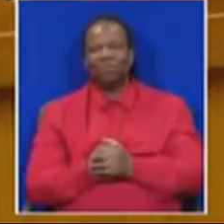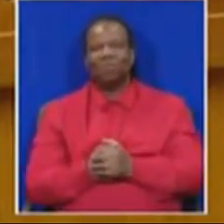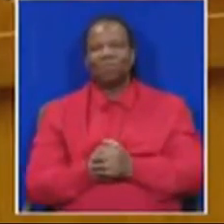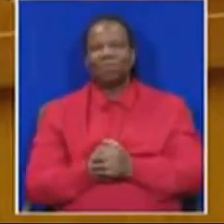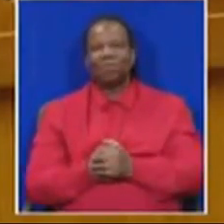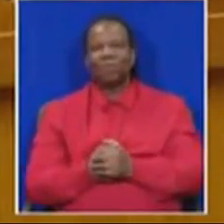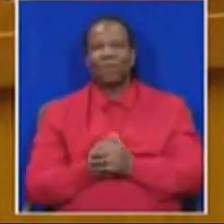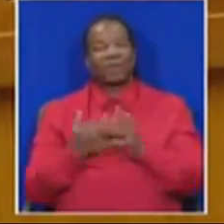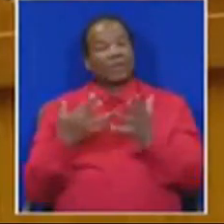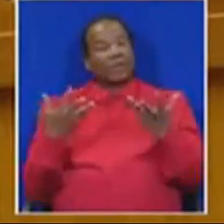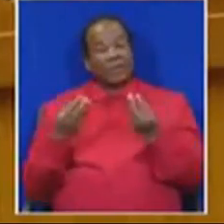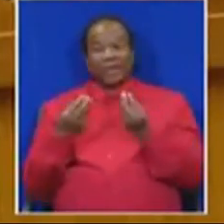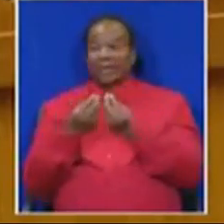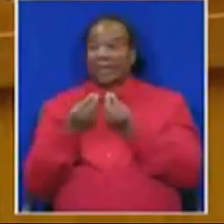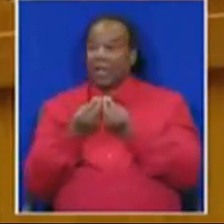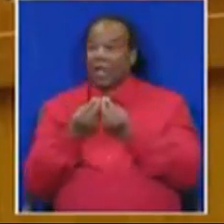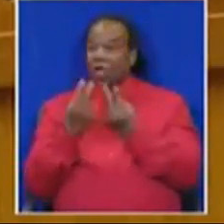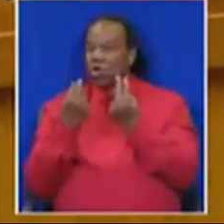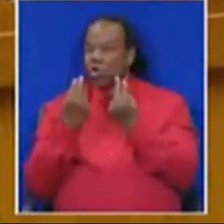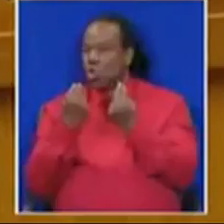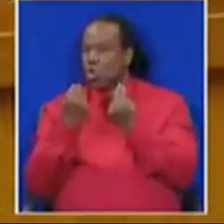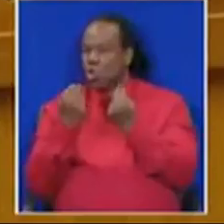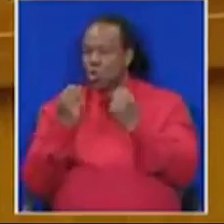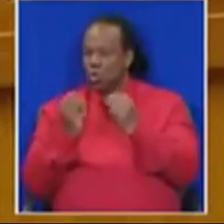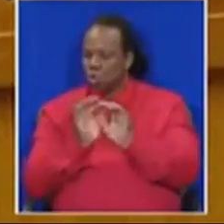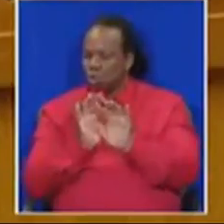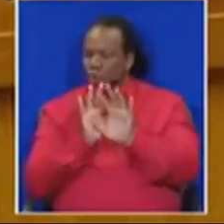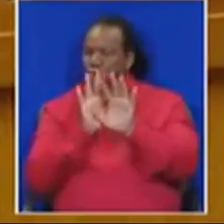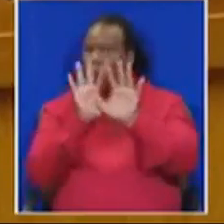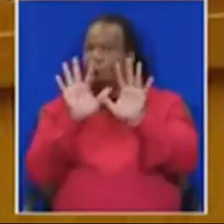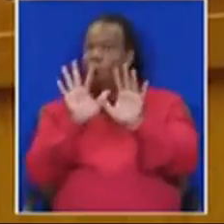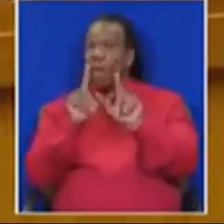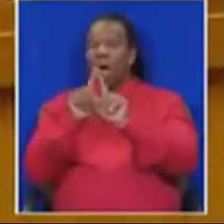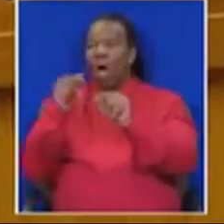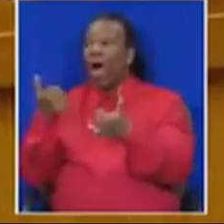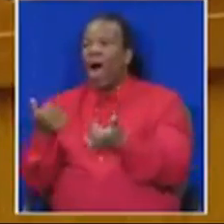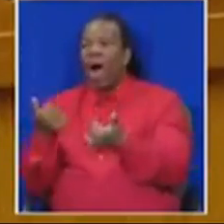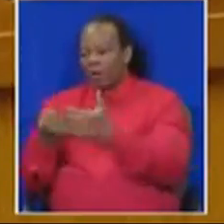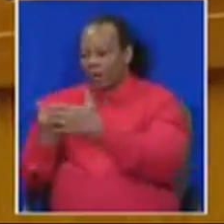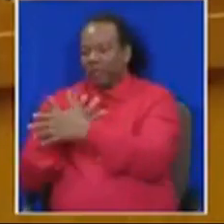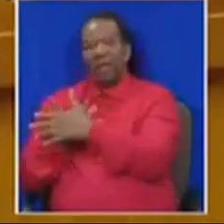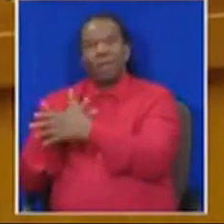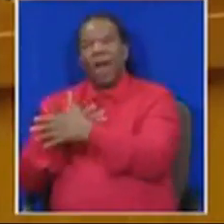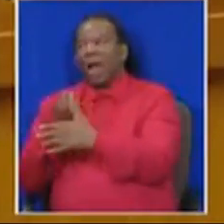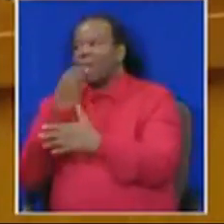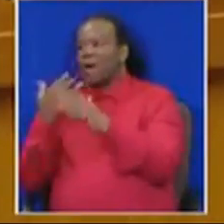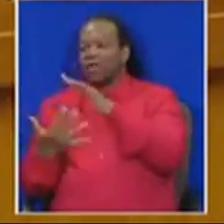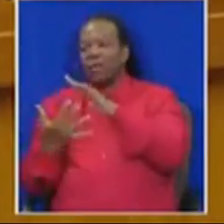It is a new dawn that is inspired by our collective memory of Nelson